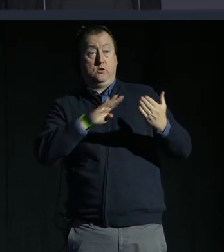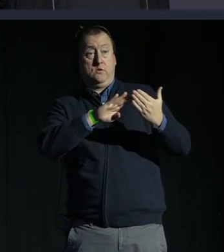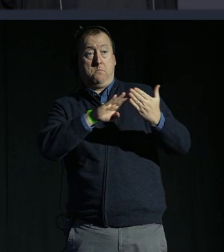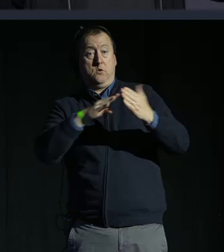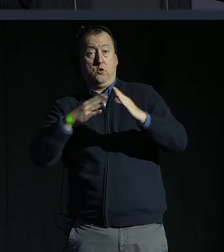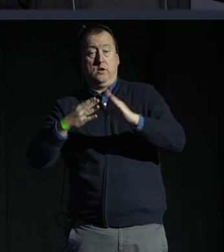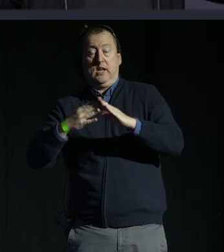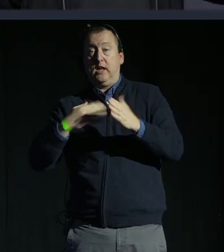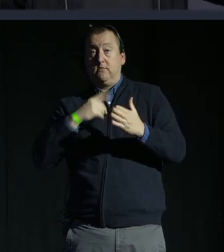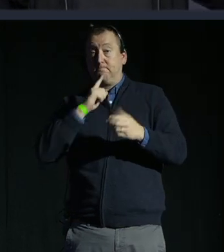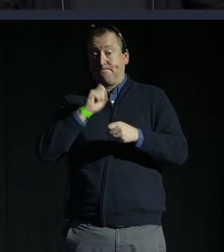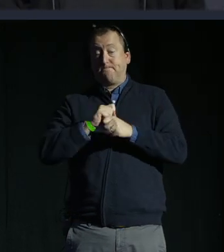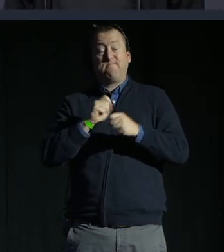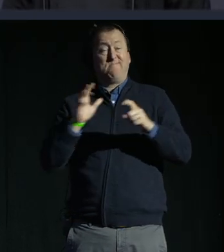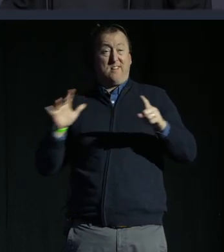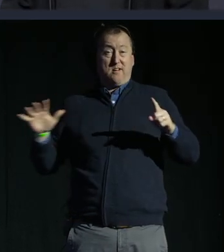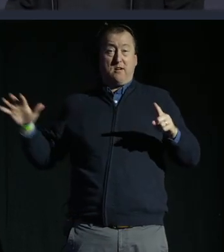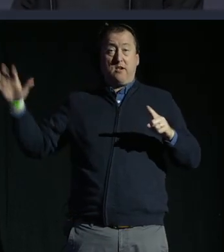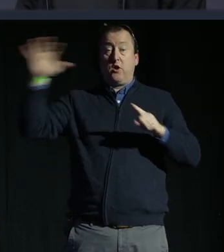truly global.